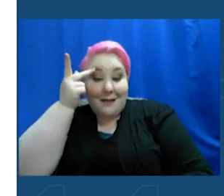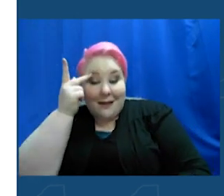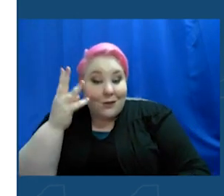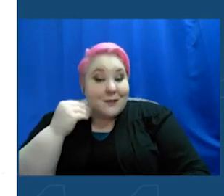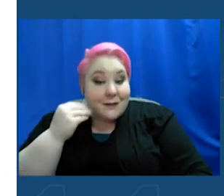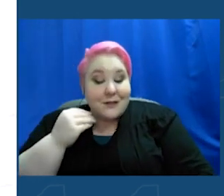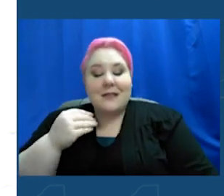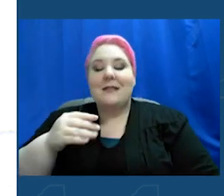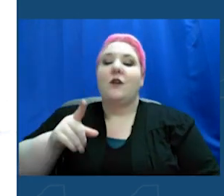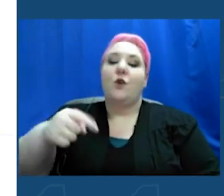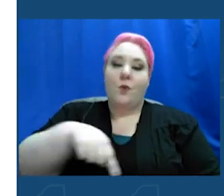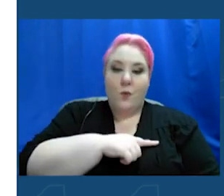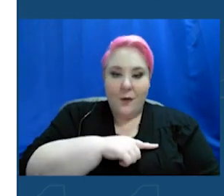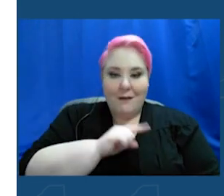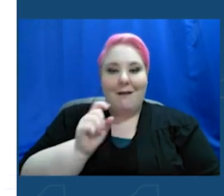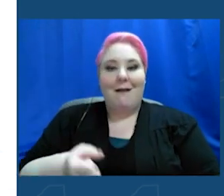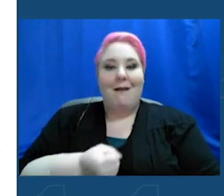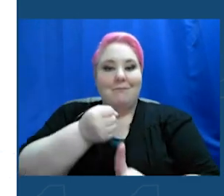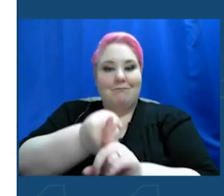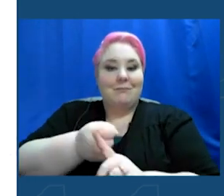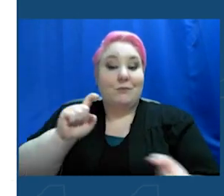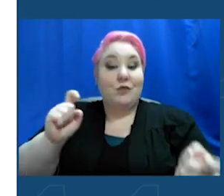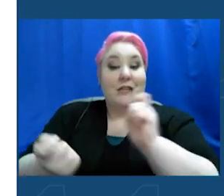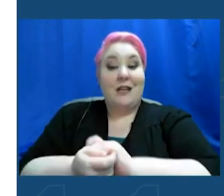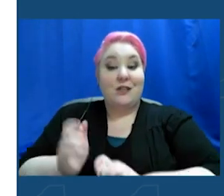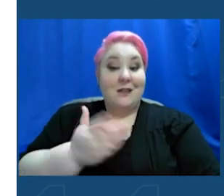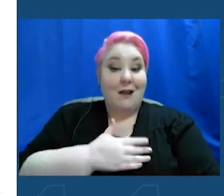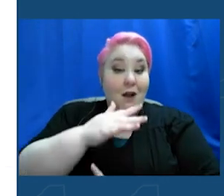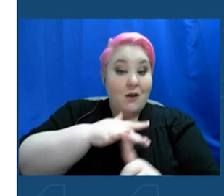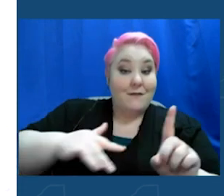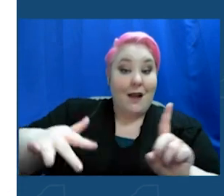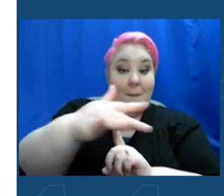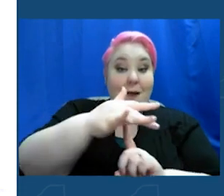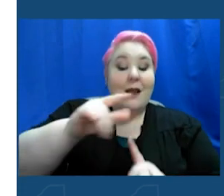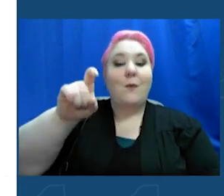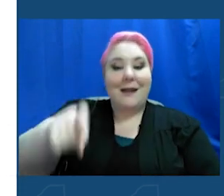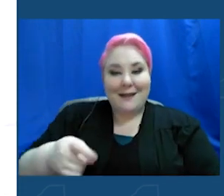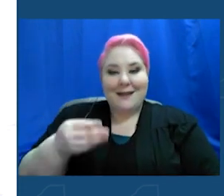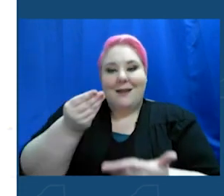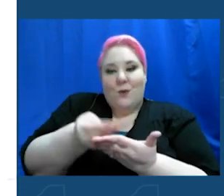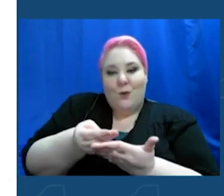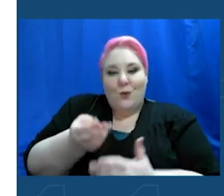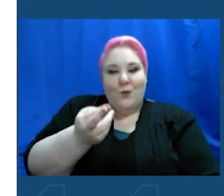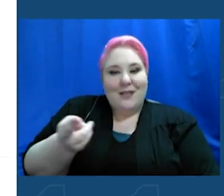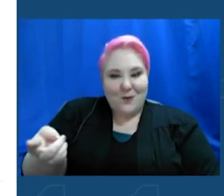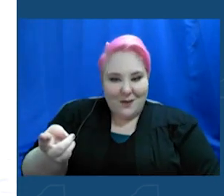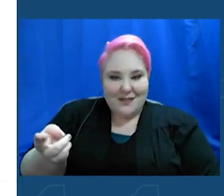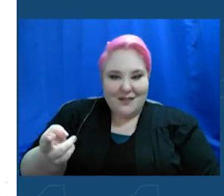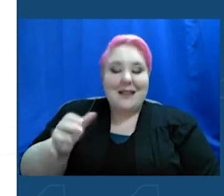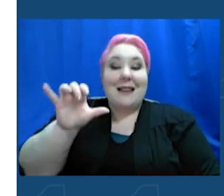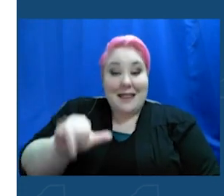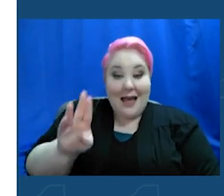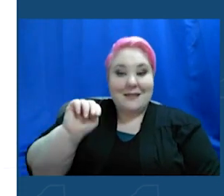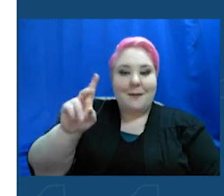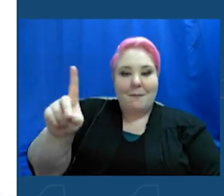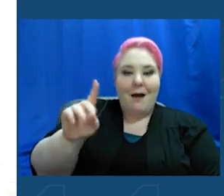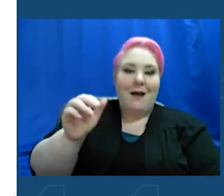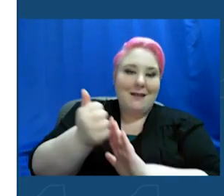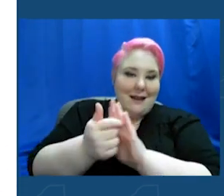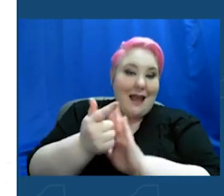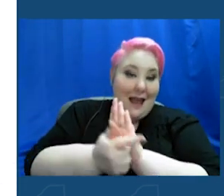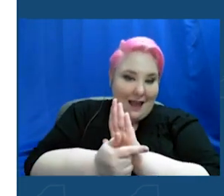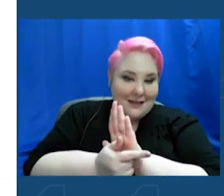changes to our environment, and we need the resources to rebound and prepare for the future. That's the Bond Act. And that is